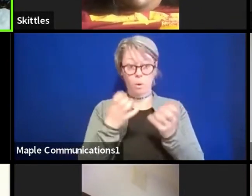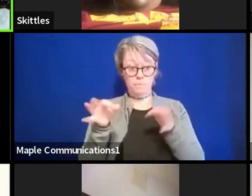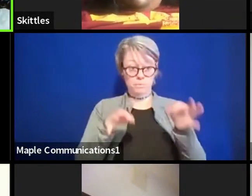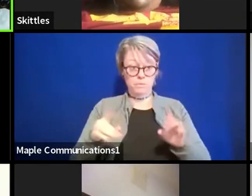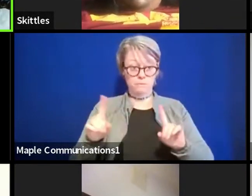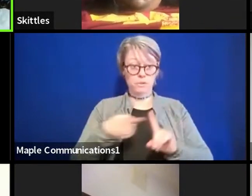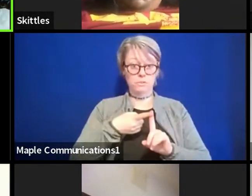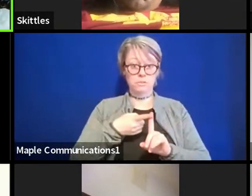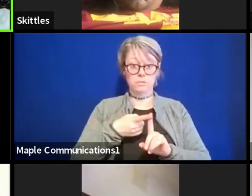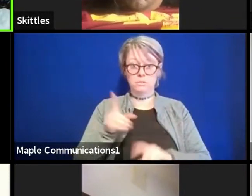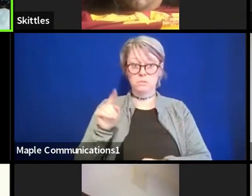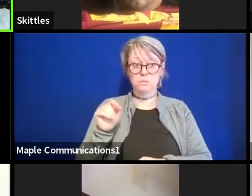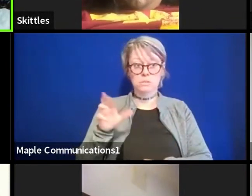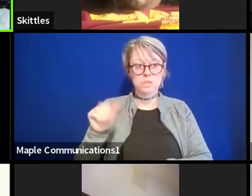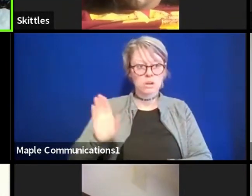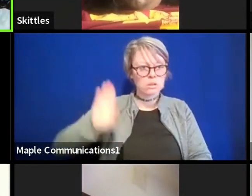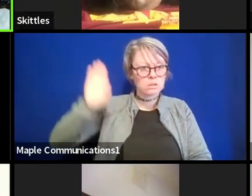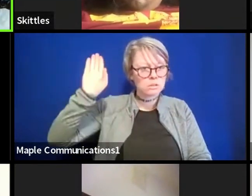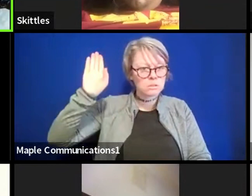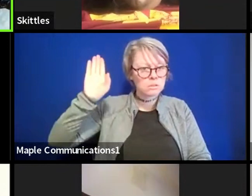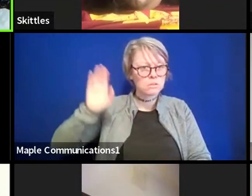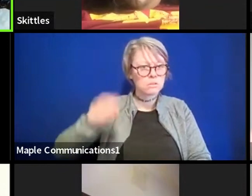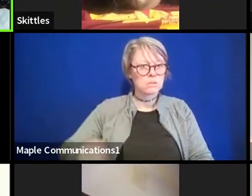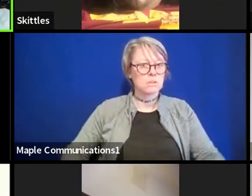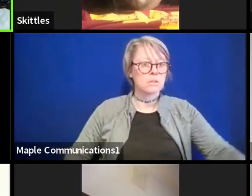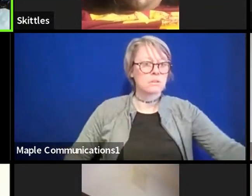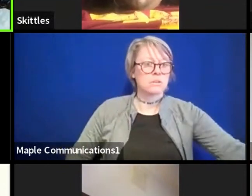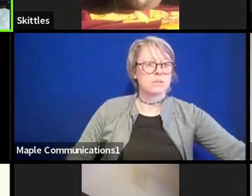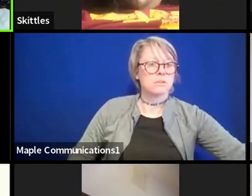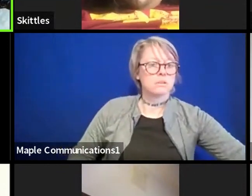first. Tara has her hand up, I think.